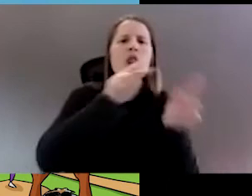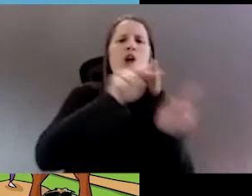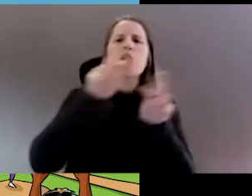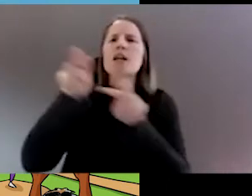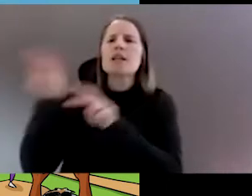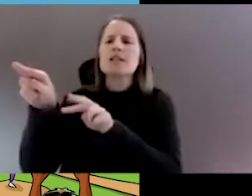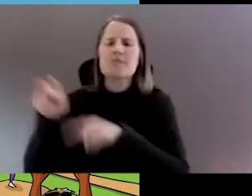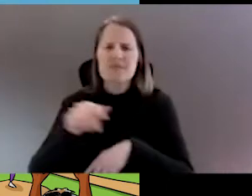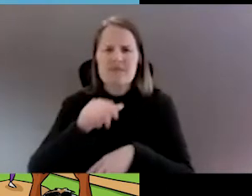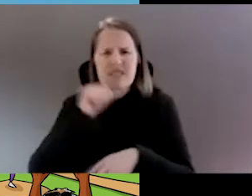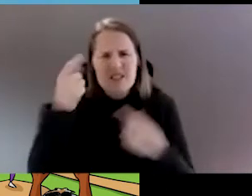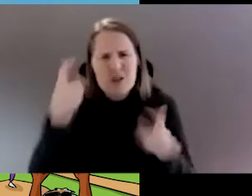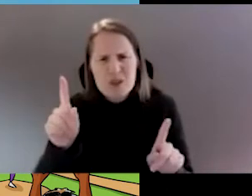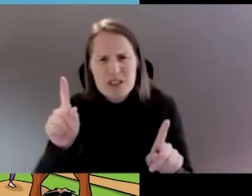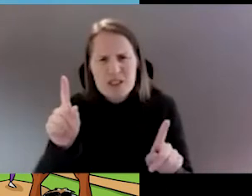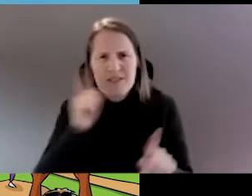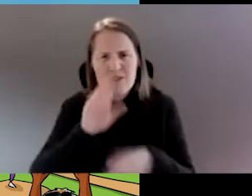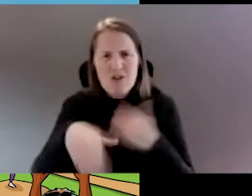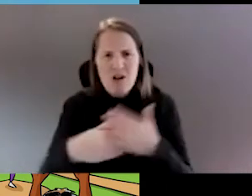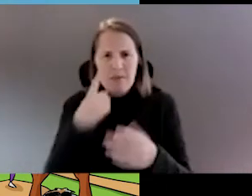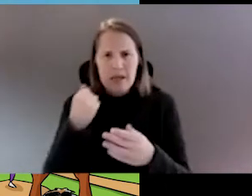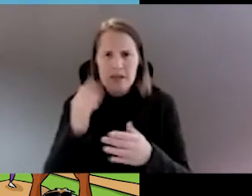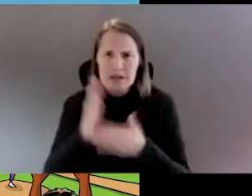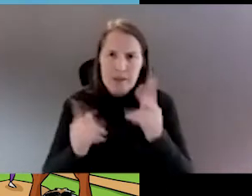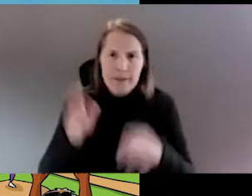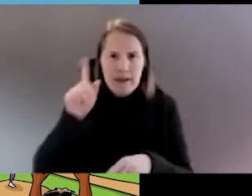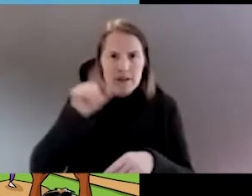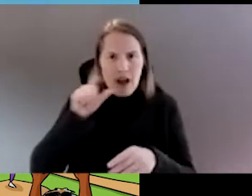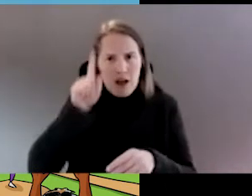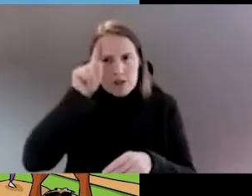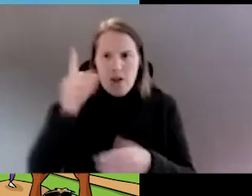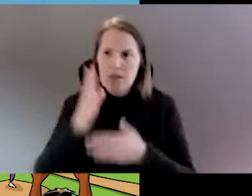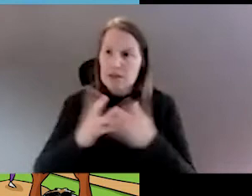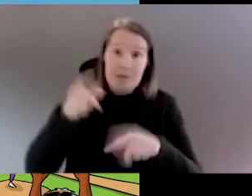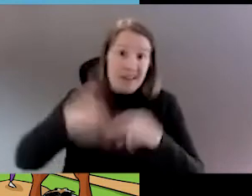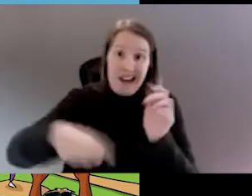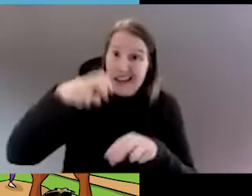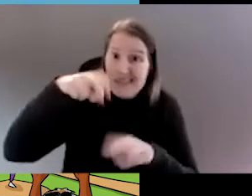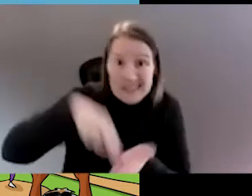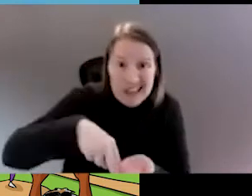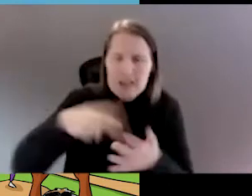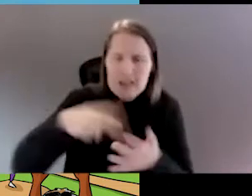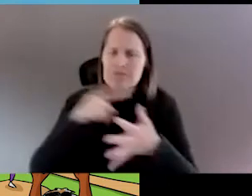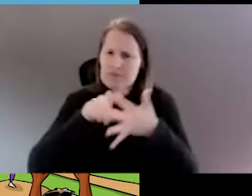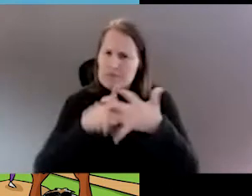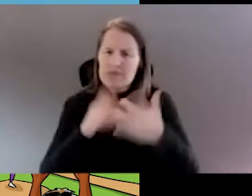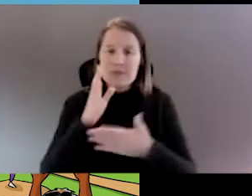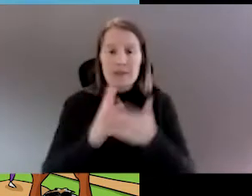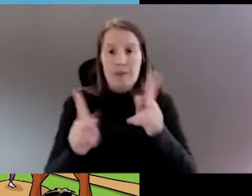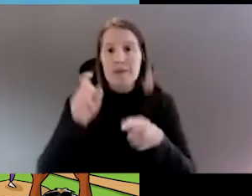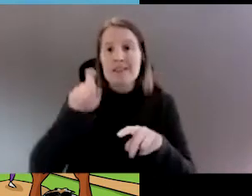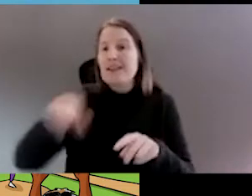because people are different heights. Some people are not going to be able to stand on the box. Some people are going to need other types of assistance.